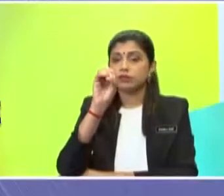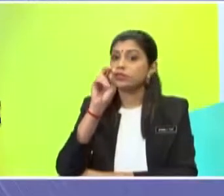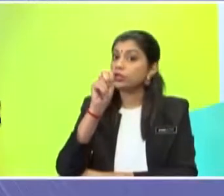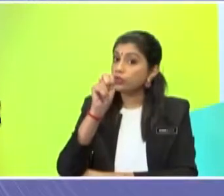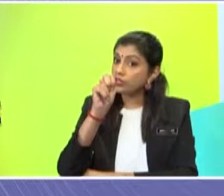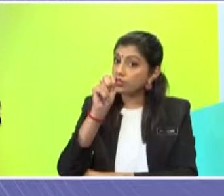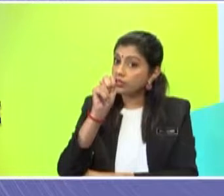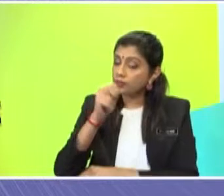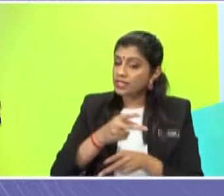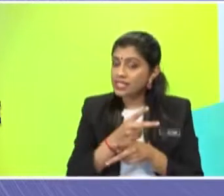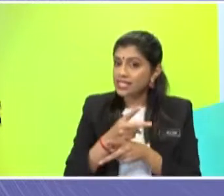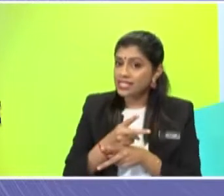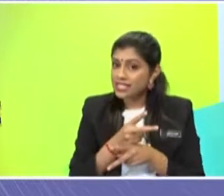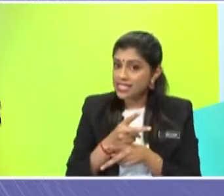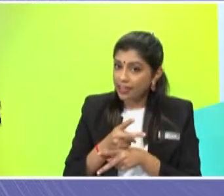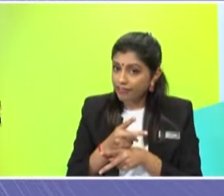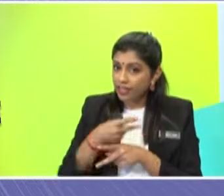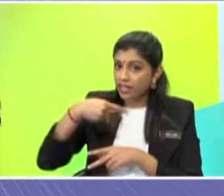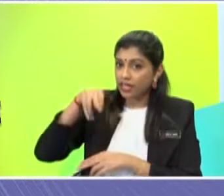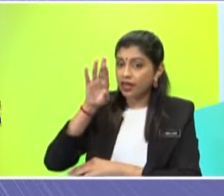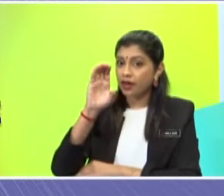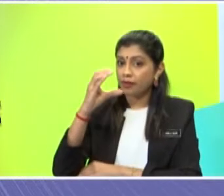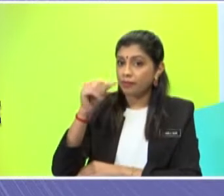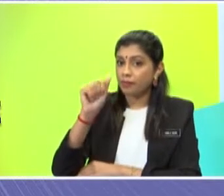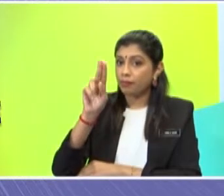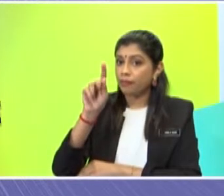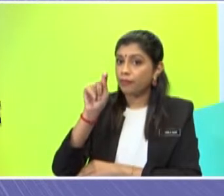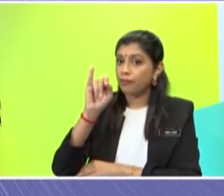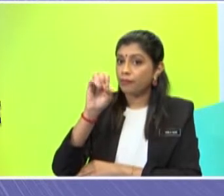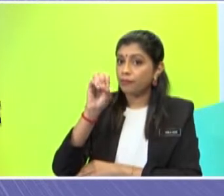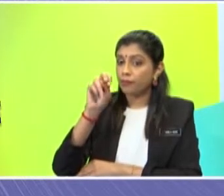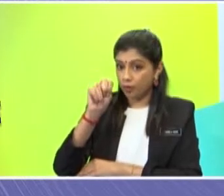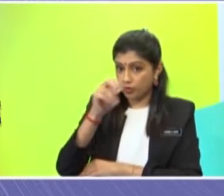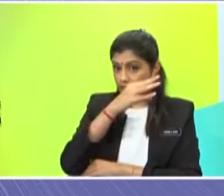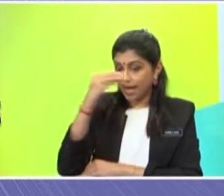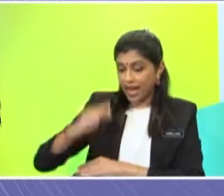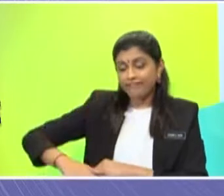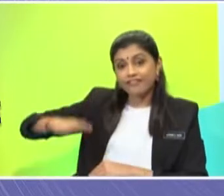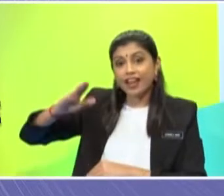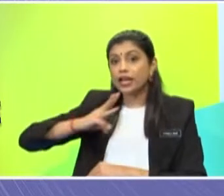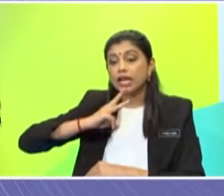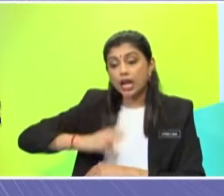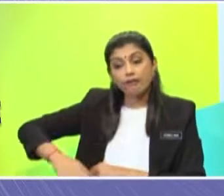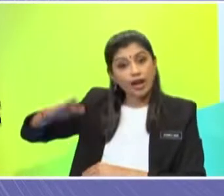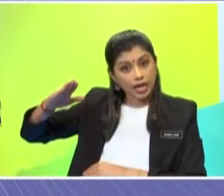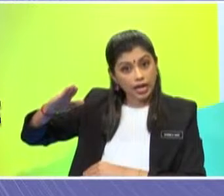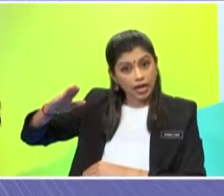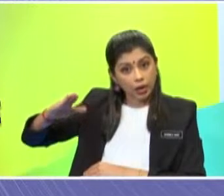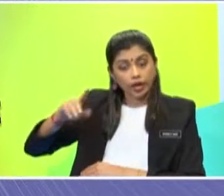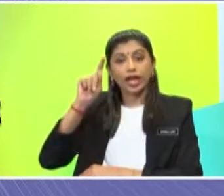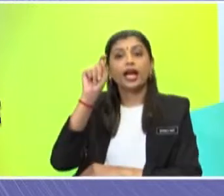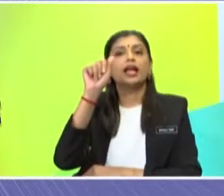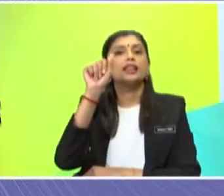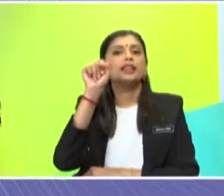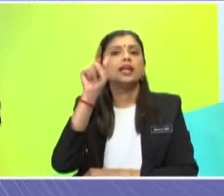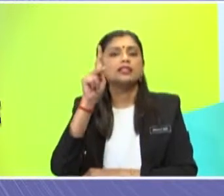precautions, flood. So that will be the situation. Now what is the task? The task will be need